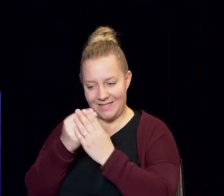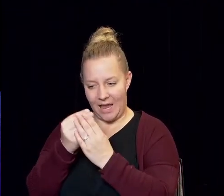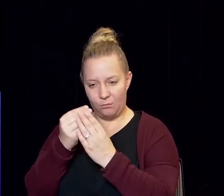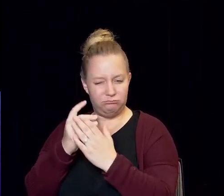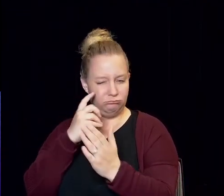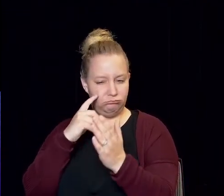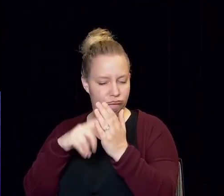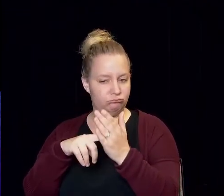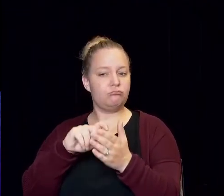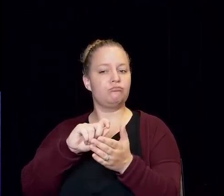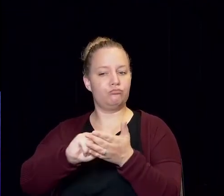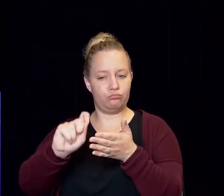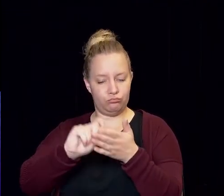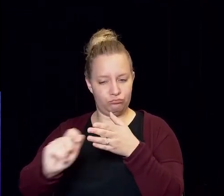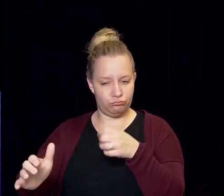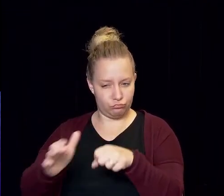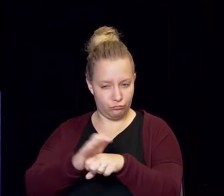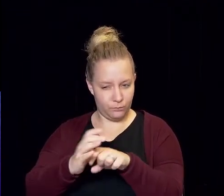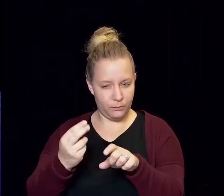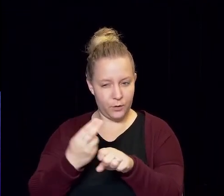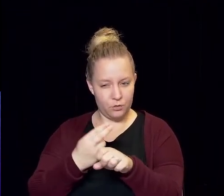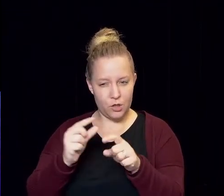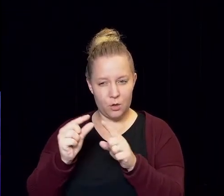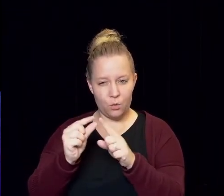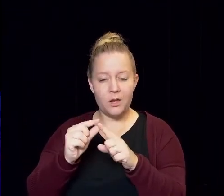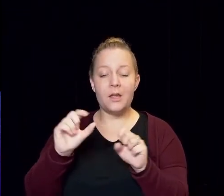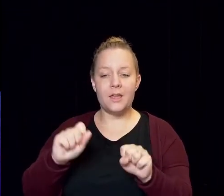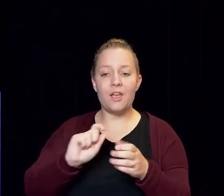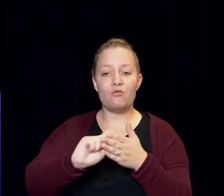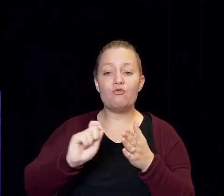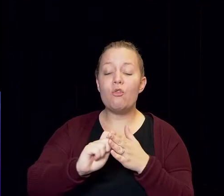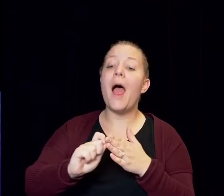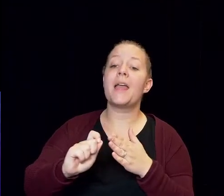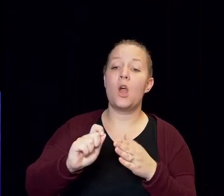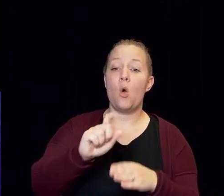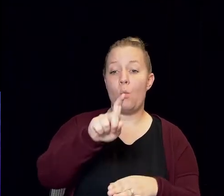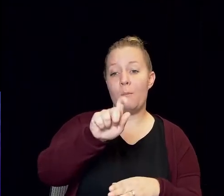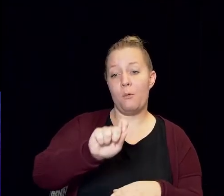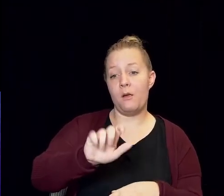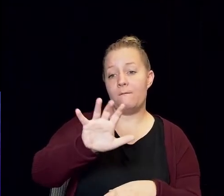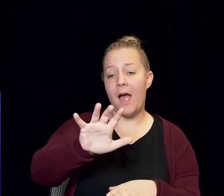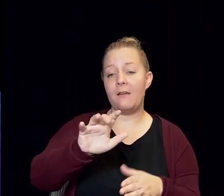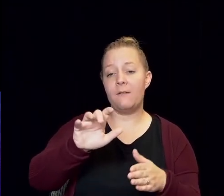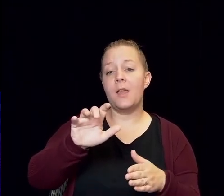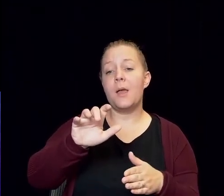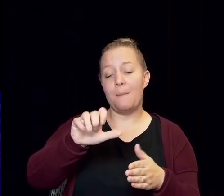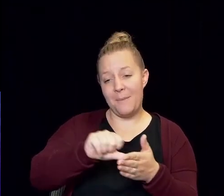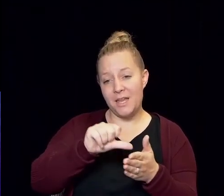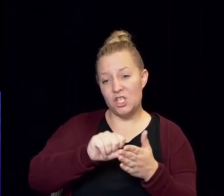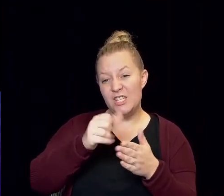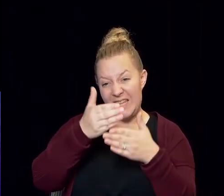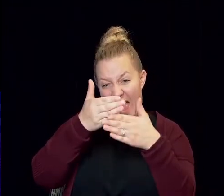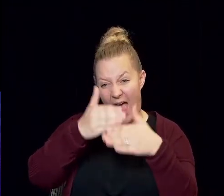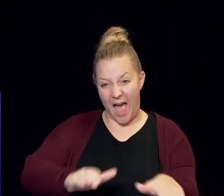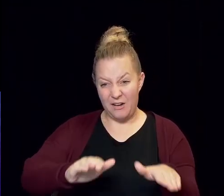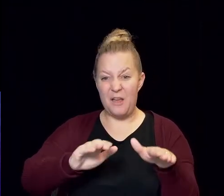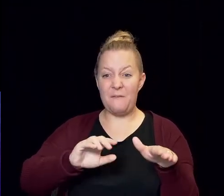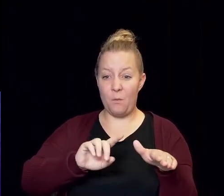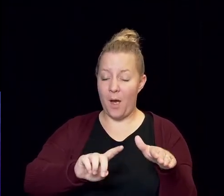it this way so that you can see that I can write a unit rate like 1.5 pages per minute, per 1 minute, or I can write it